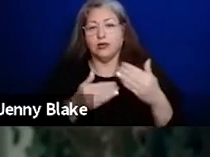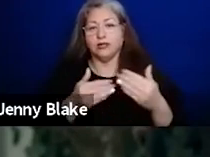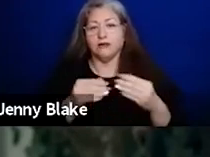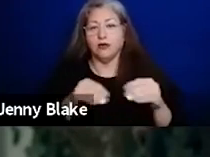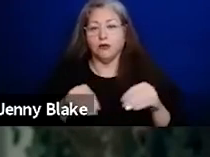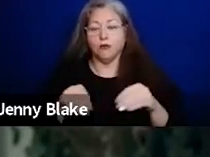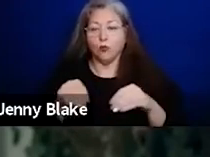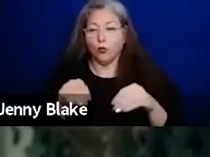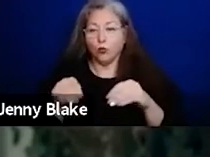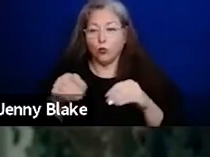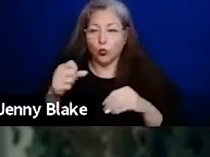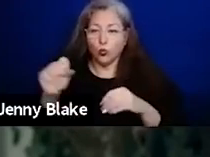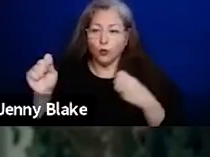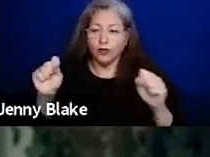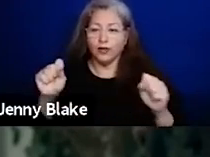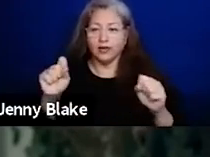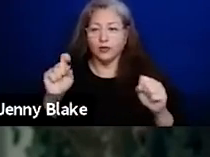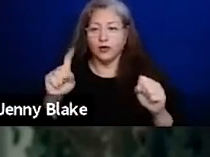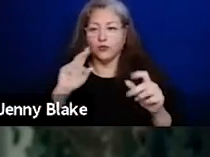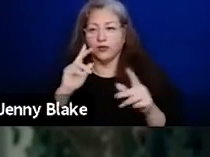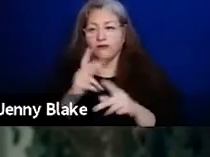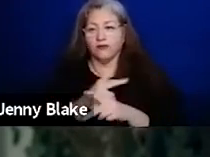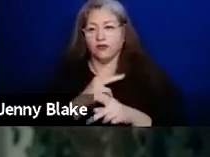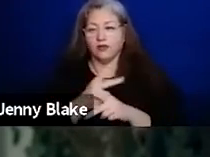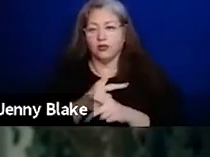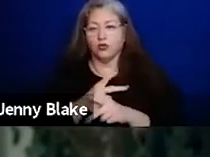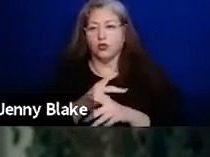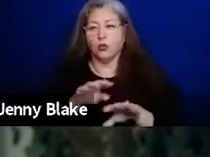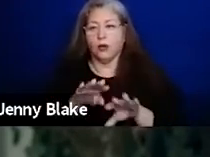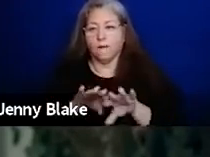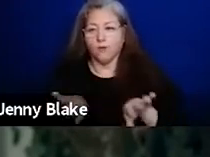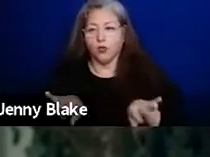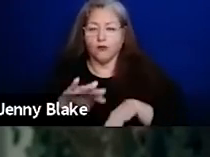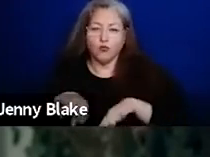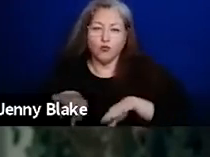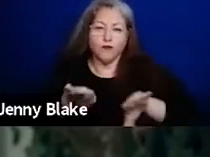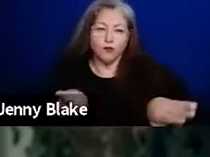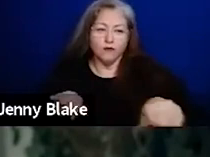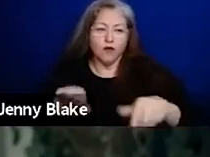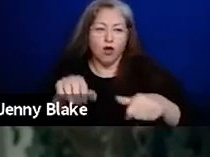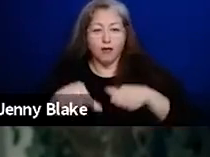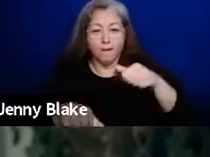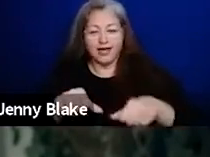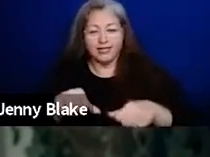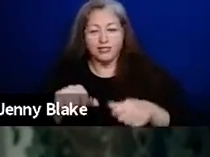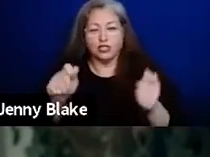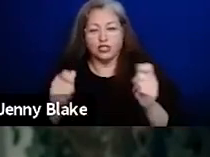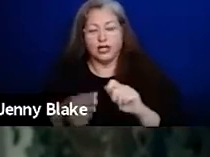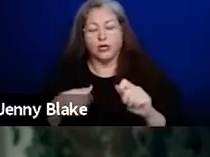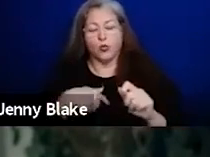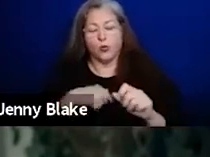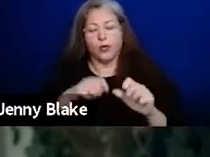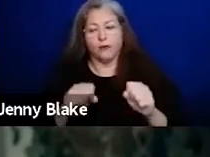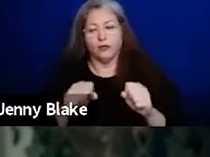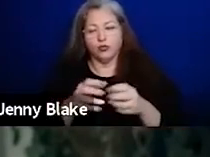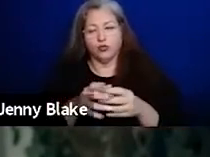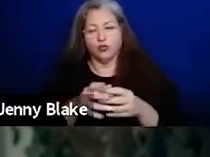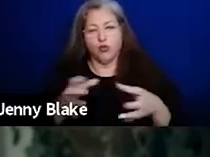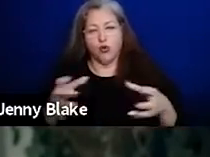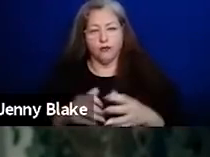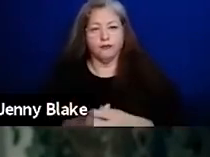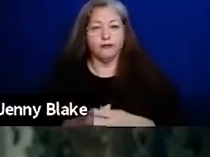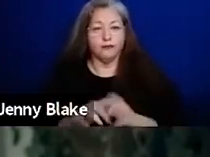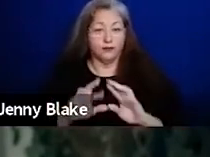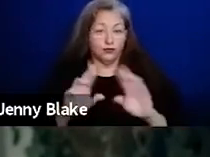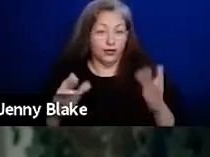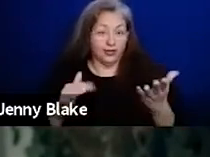have to be, have an autocritic. You have to be able to move the pieces of the puzzle so that we can grow. Yes. Okay. Are you